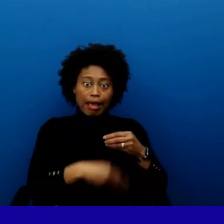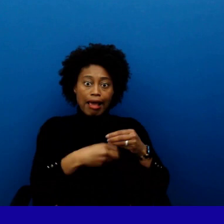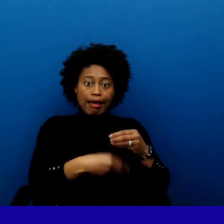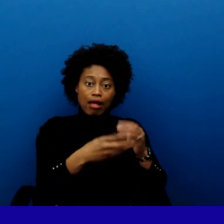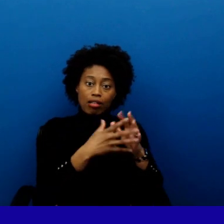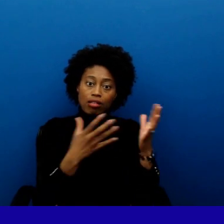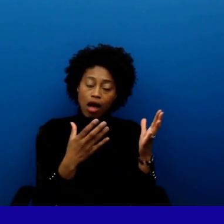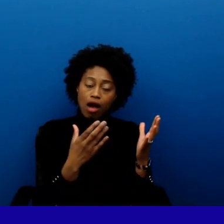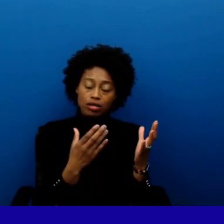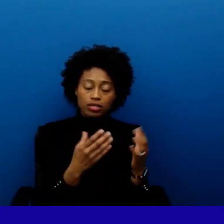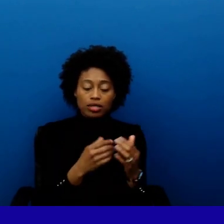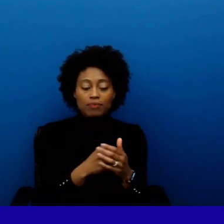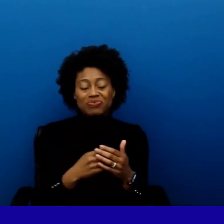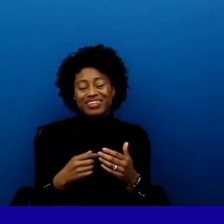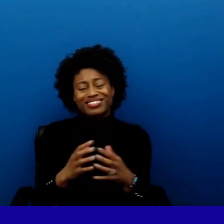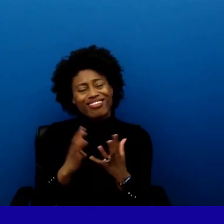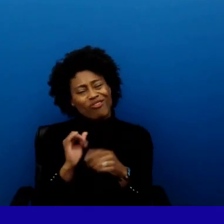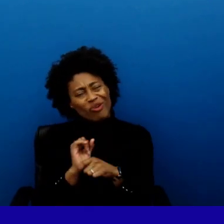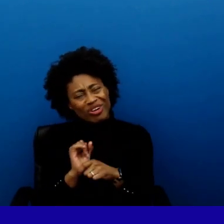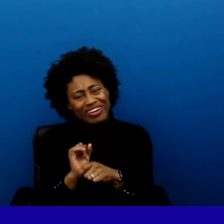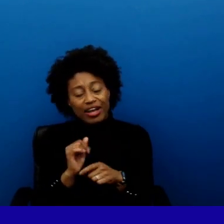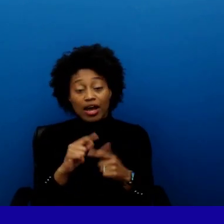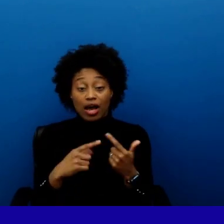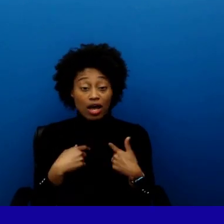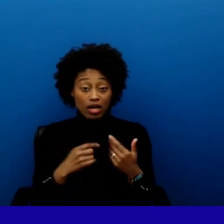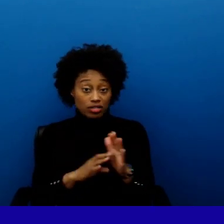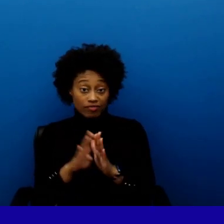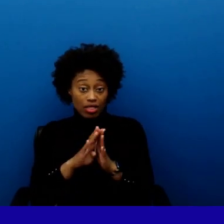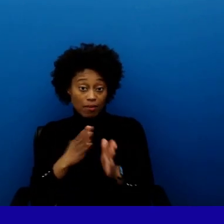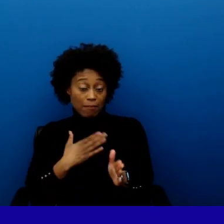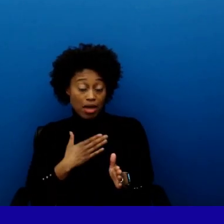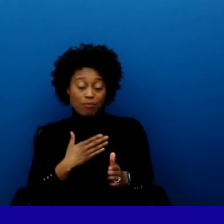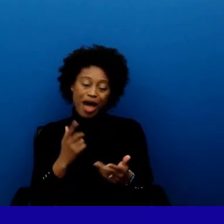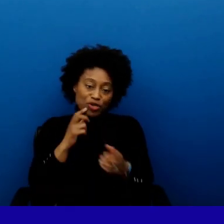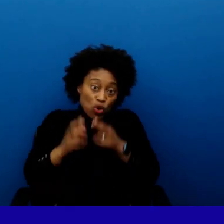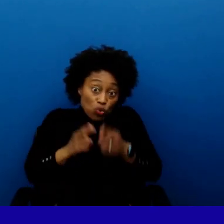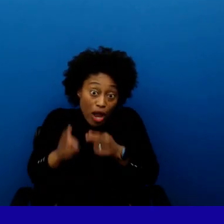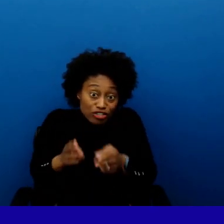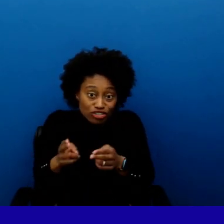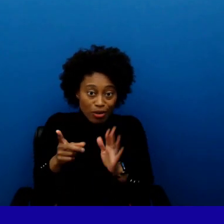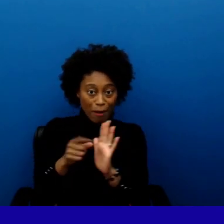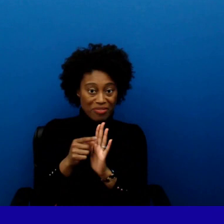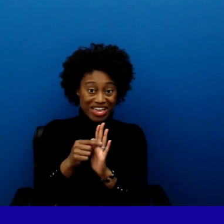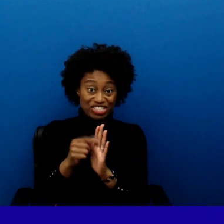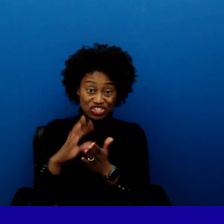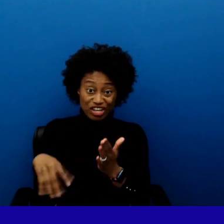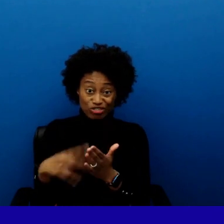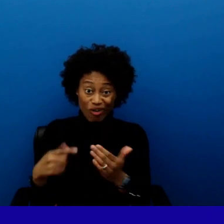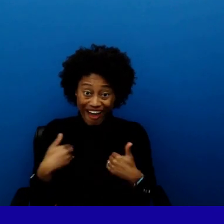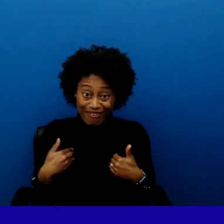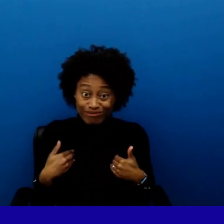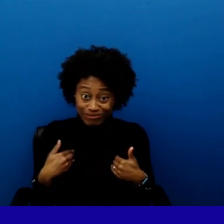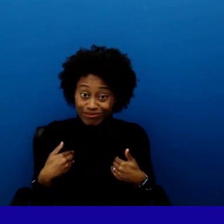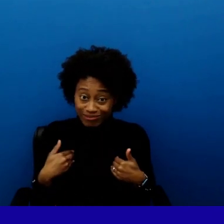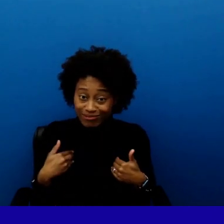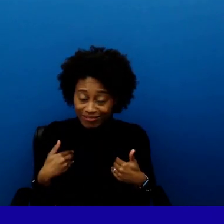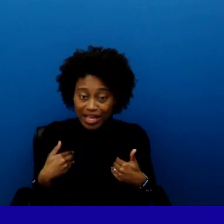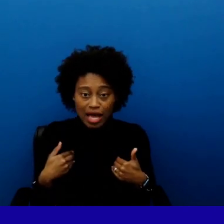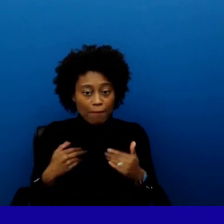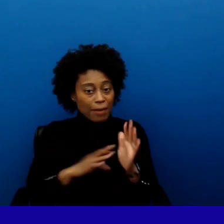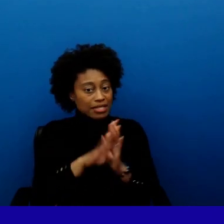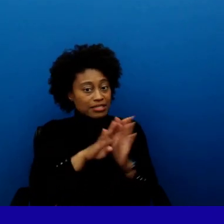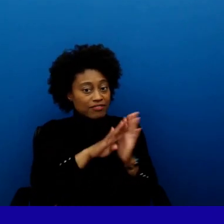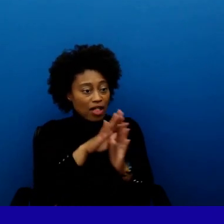cookbook. I mean, I was on a rush publication schedule, but I started developing the recipes